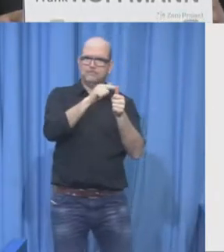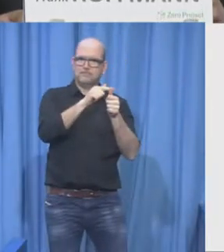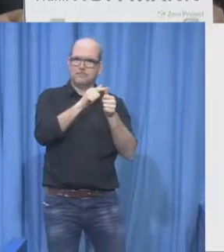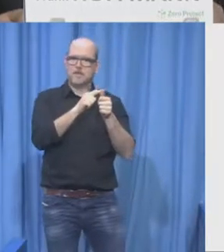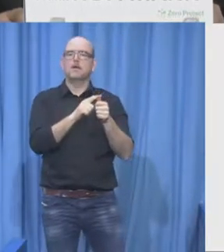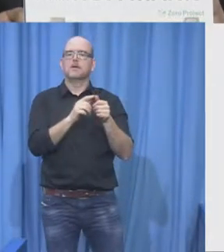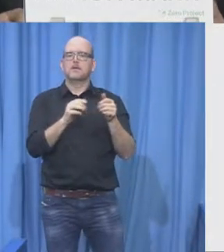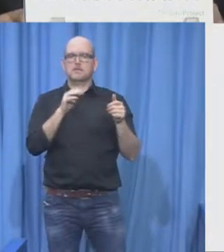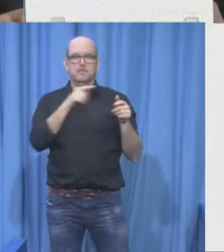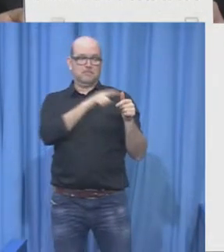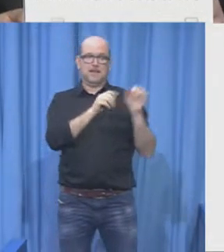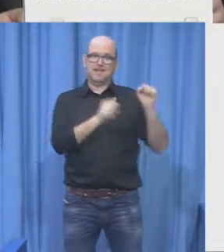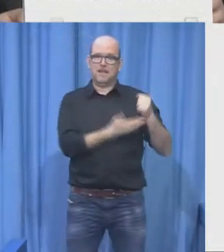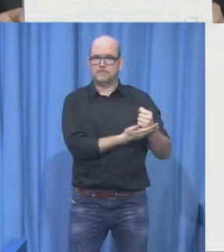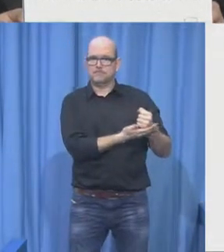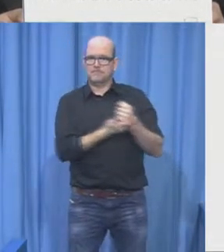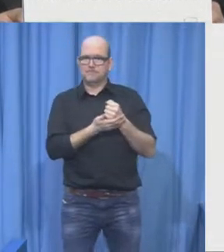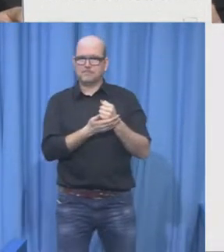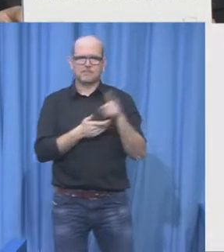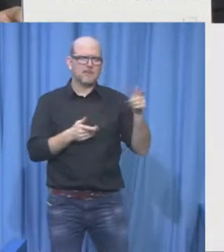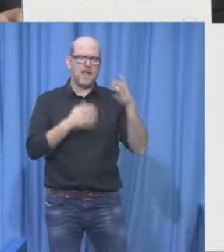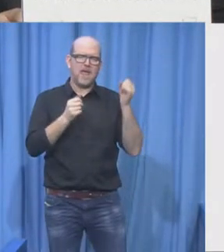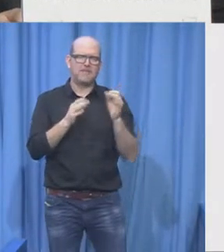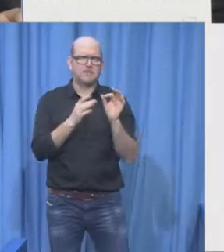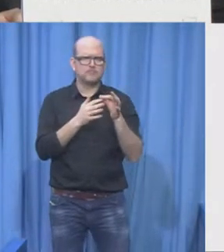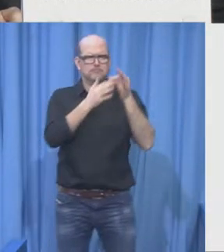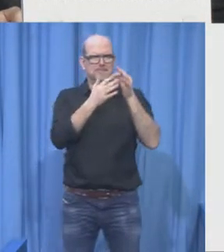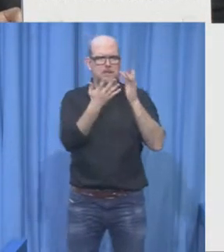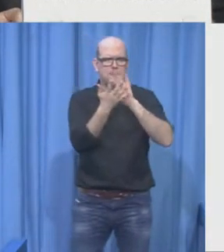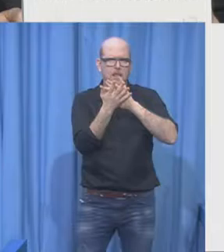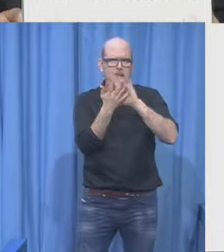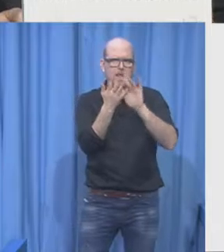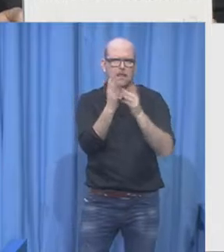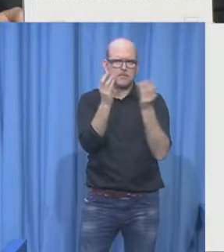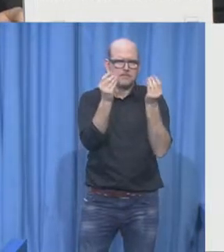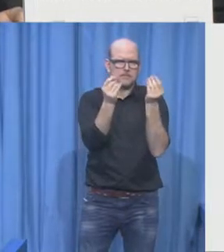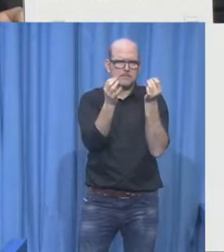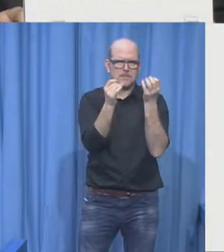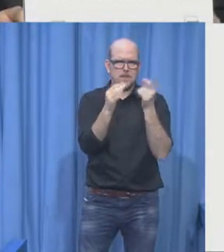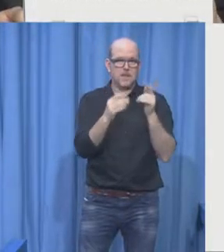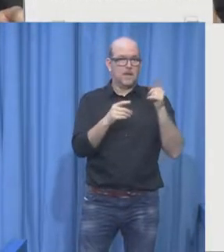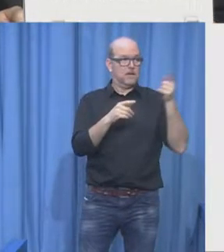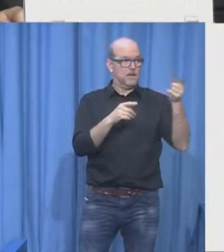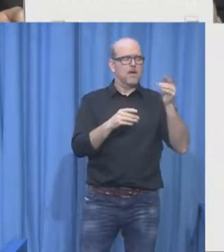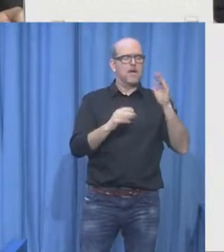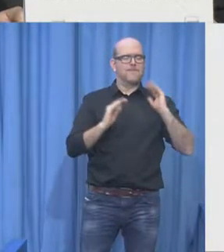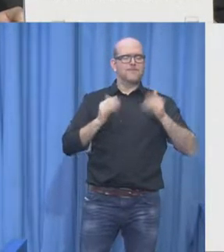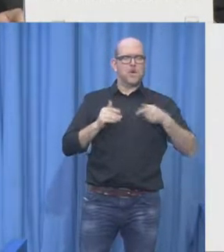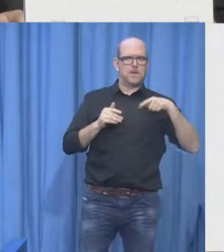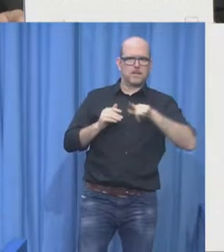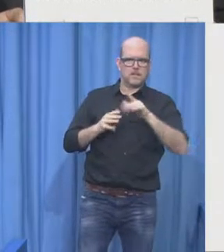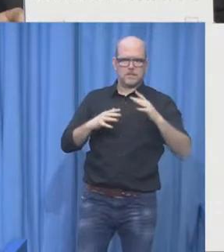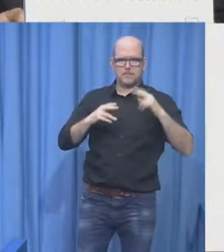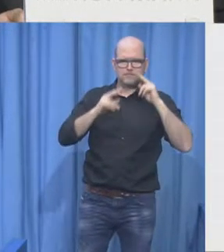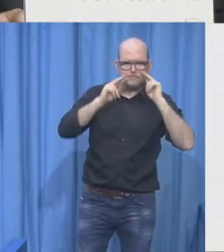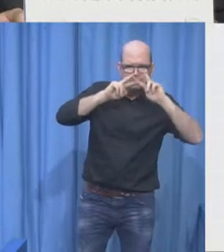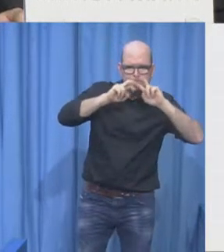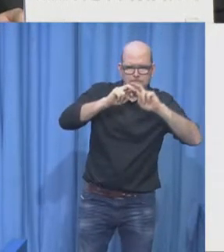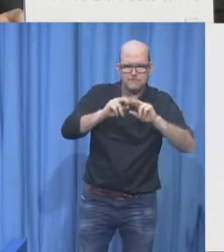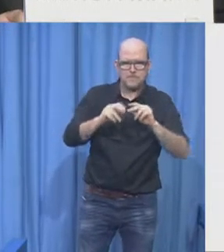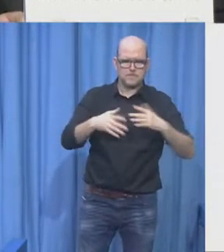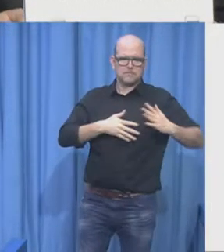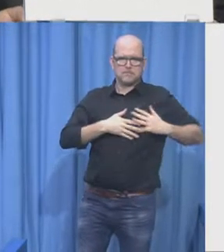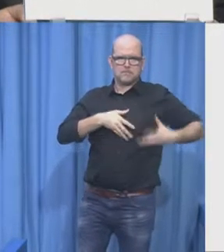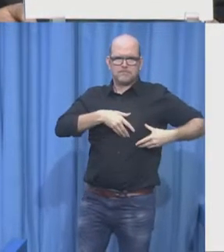high quality level examination of the female breast, which allows them to find the smaller lumps